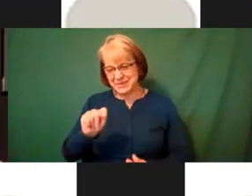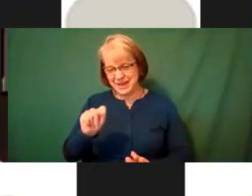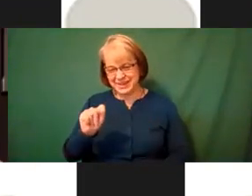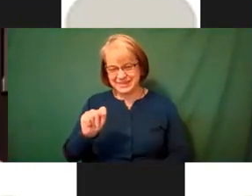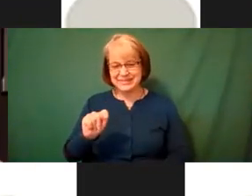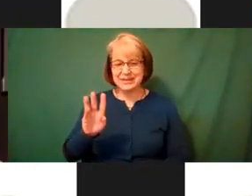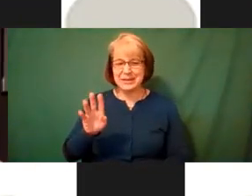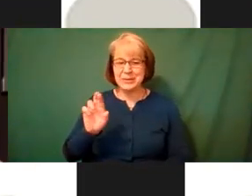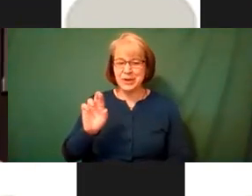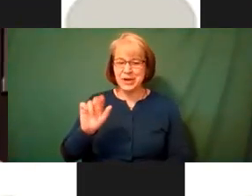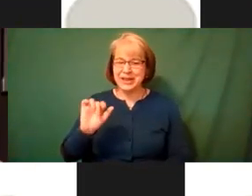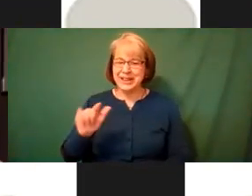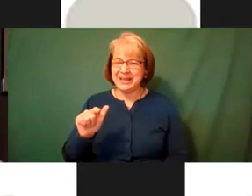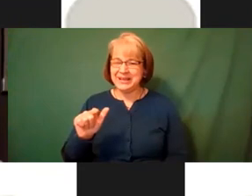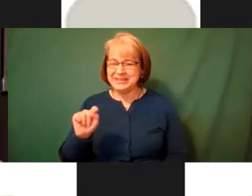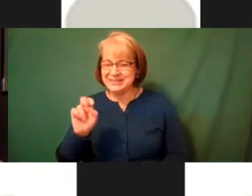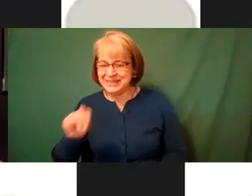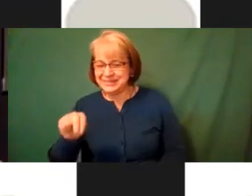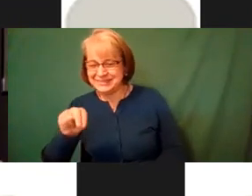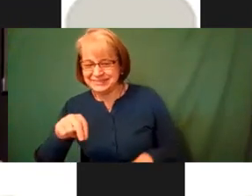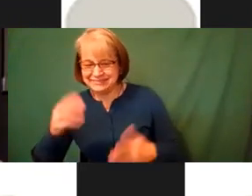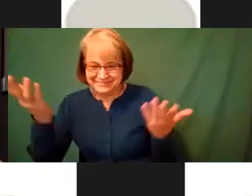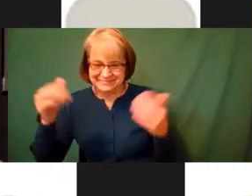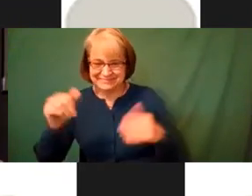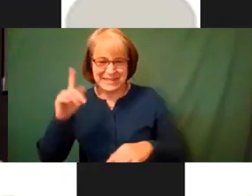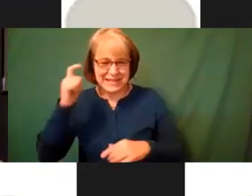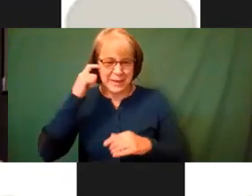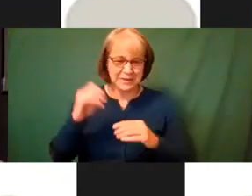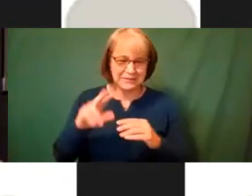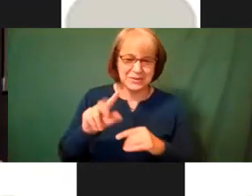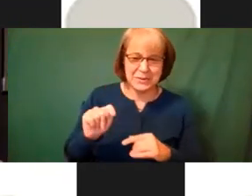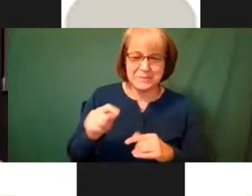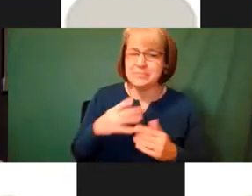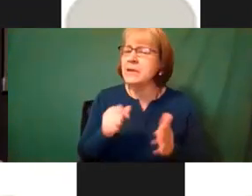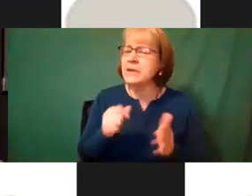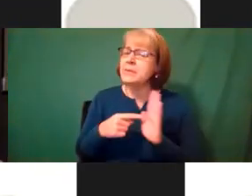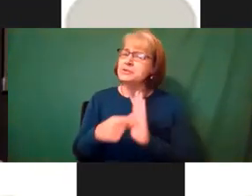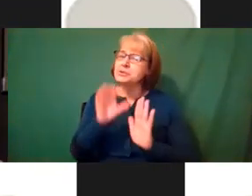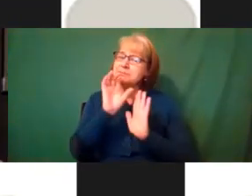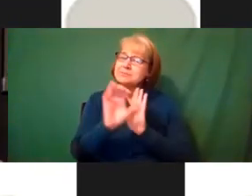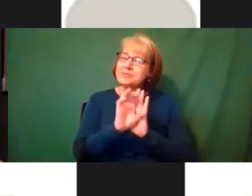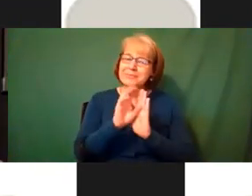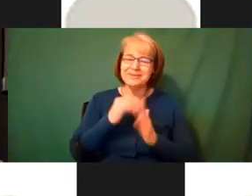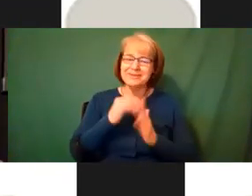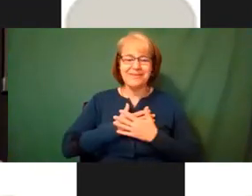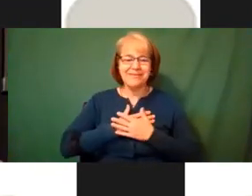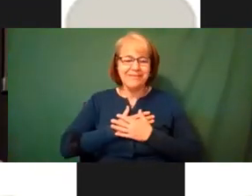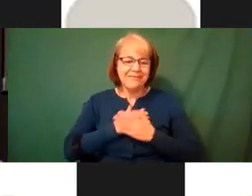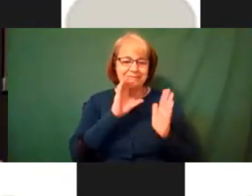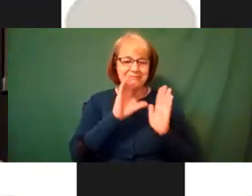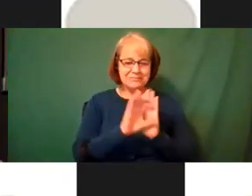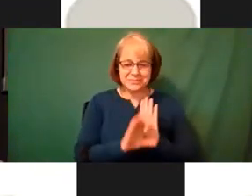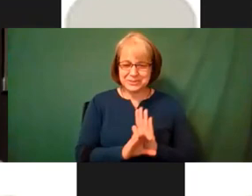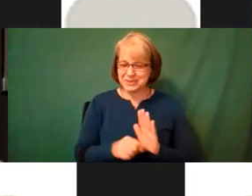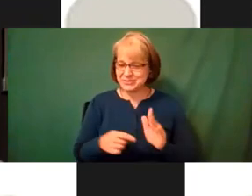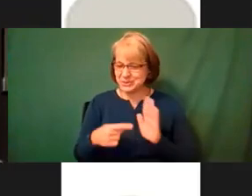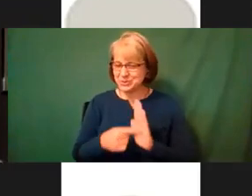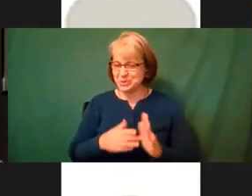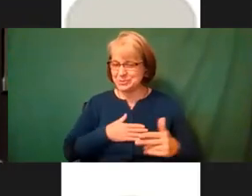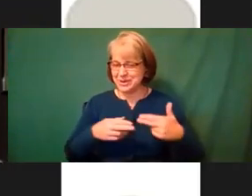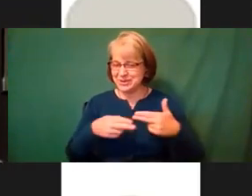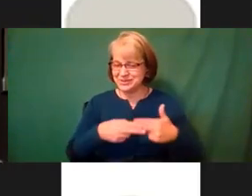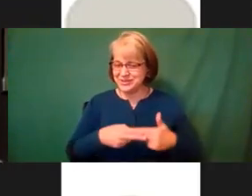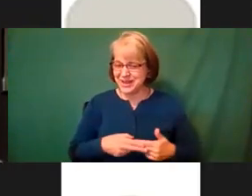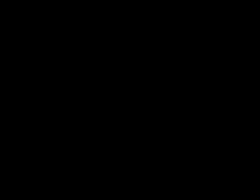here. So I always have to show some slides because I'm a sucker for imagery and it kind of, you know, gives